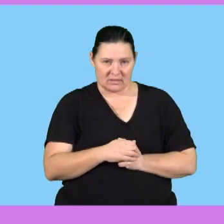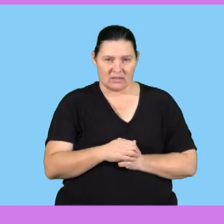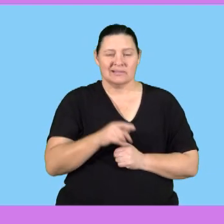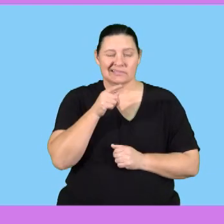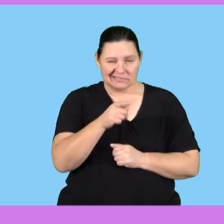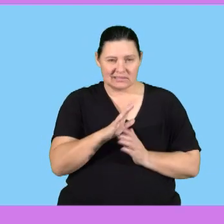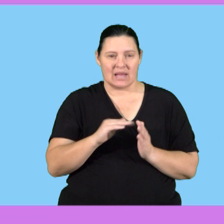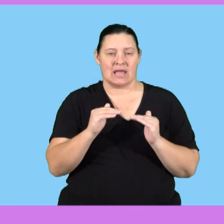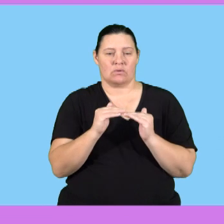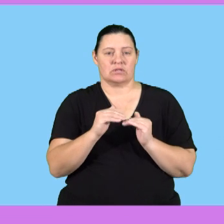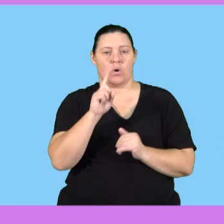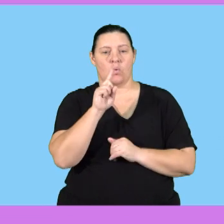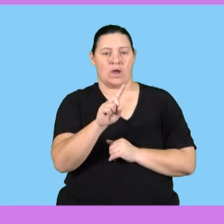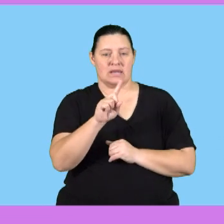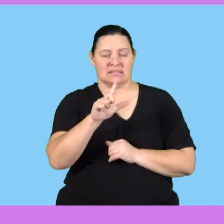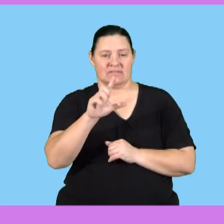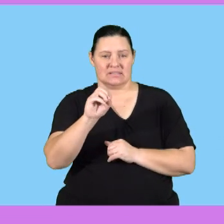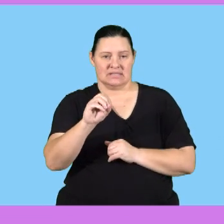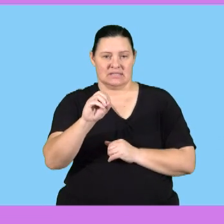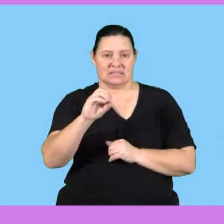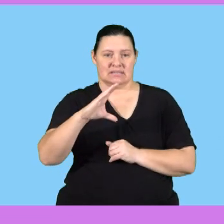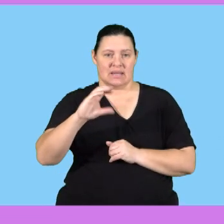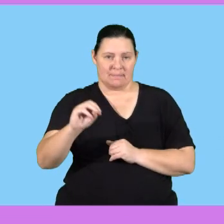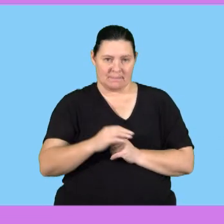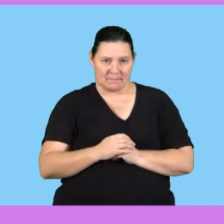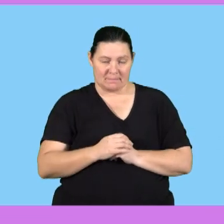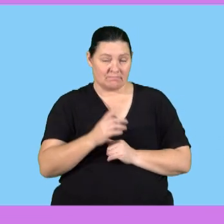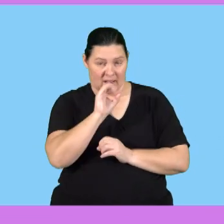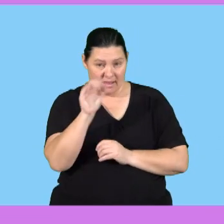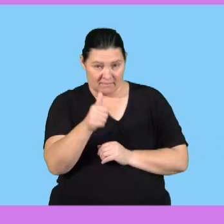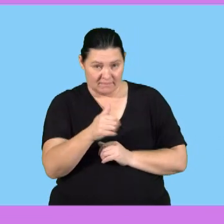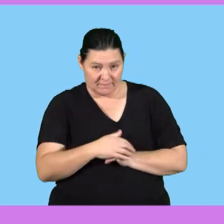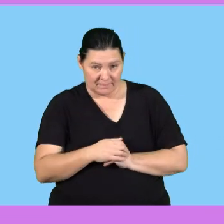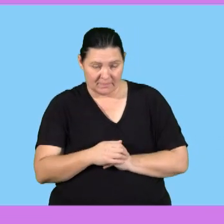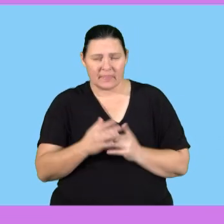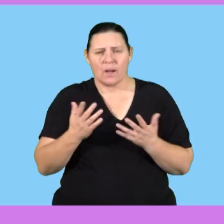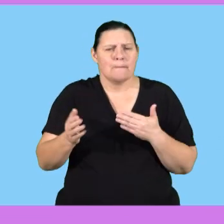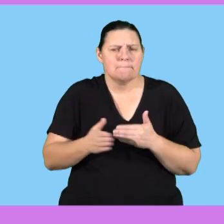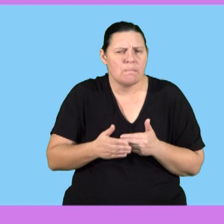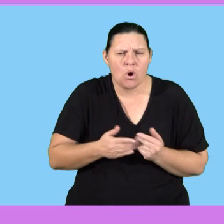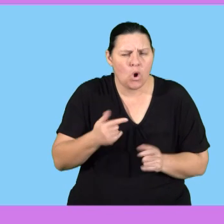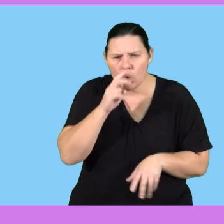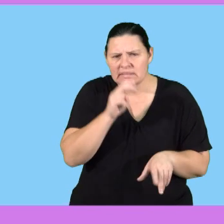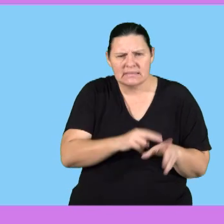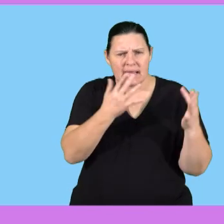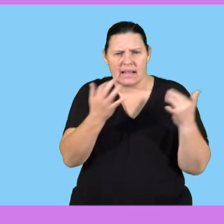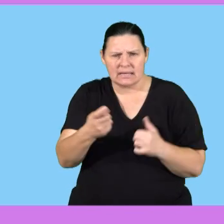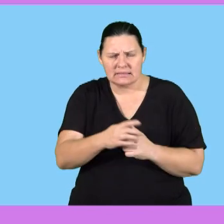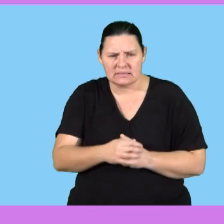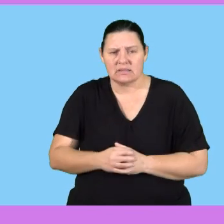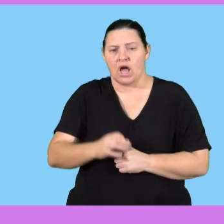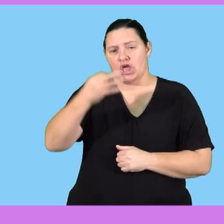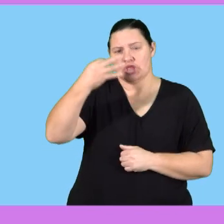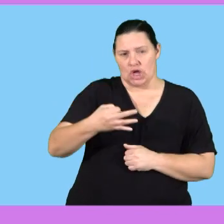in this case we see that equals 170 centimeters. Guys, I hope that's clear to you. What else is it that we need